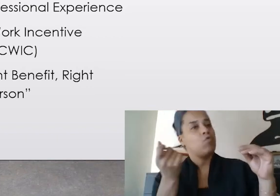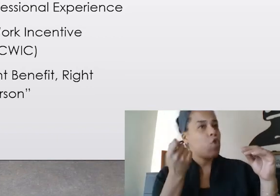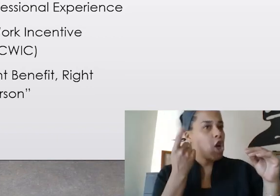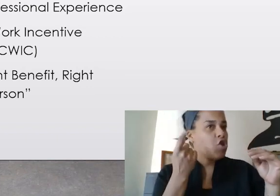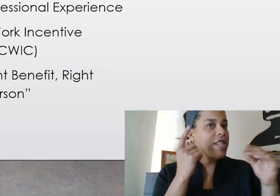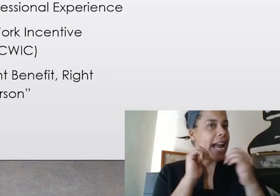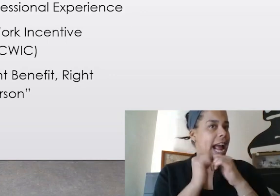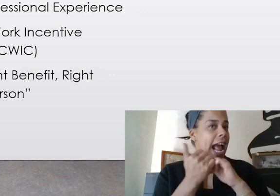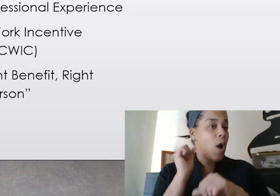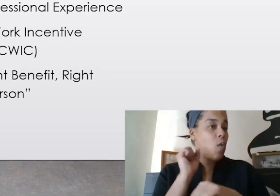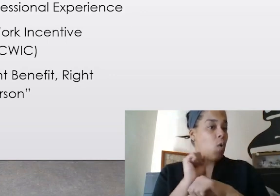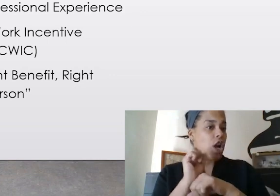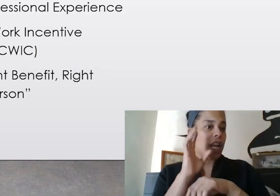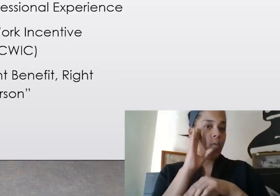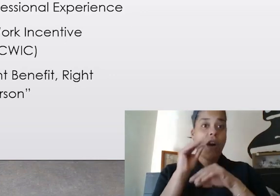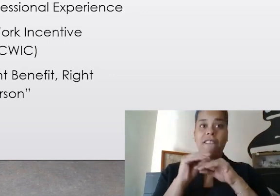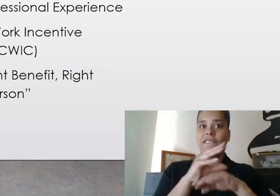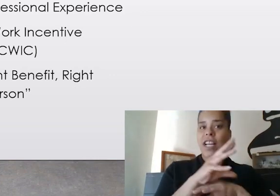affect your benefits